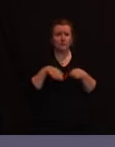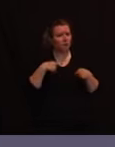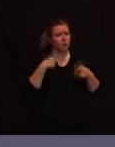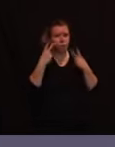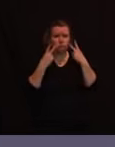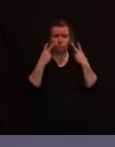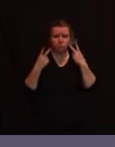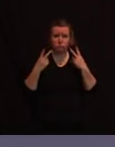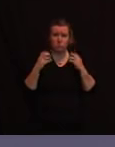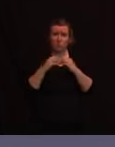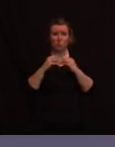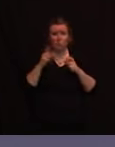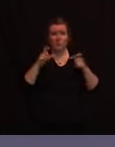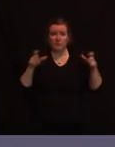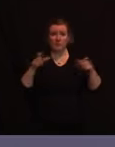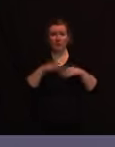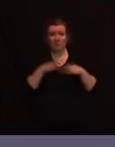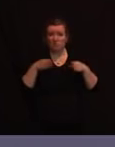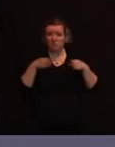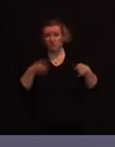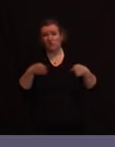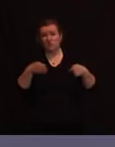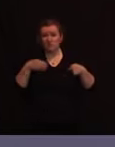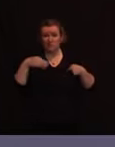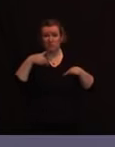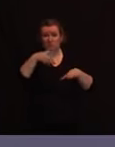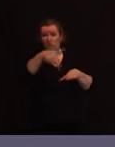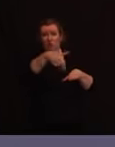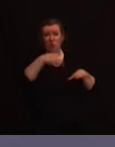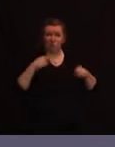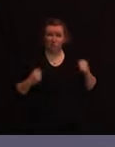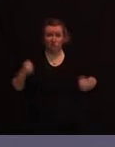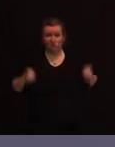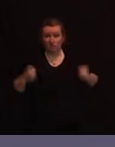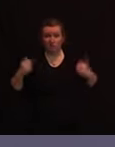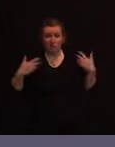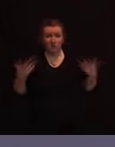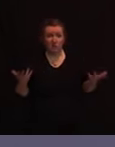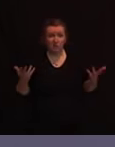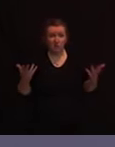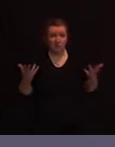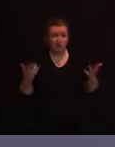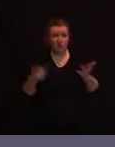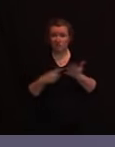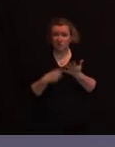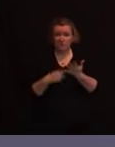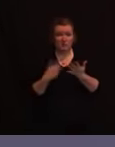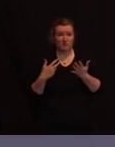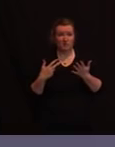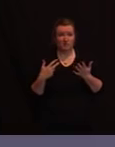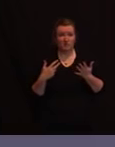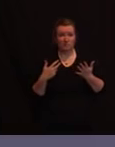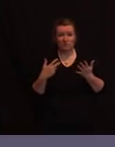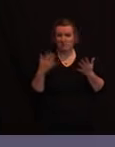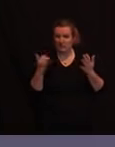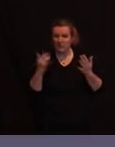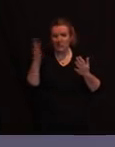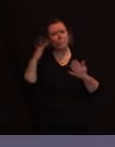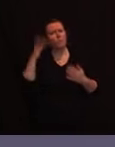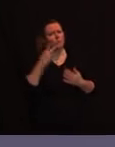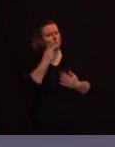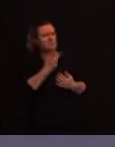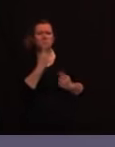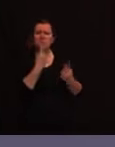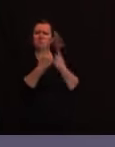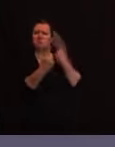and joggers in the streets, and not to sound silly, but sometimes it is crowded. Would you anticipate or would you suggest, is